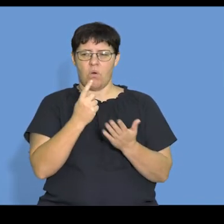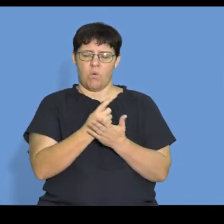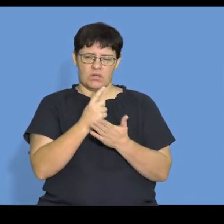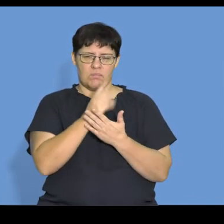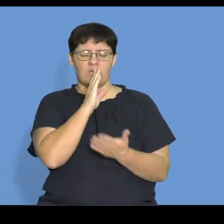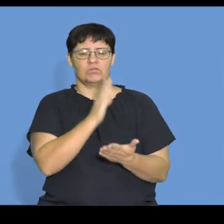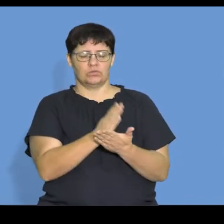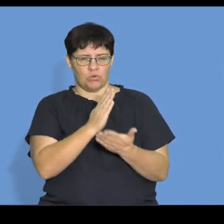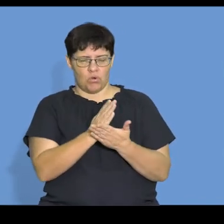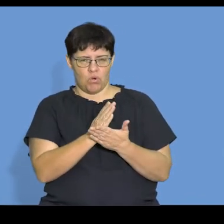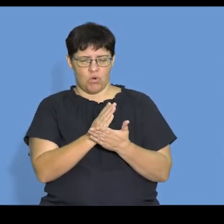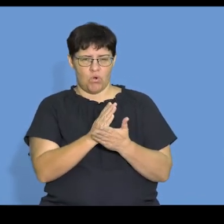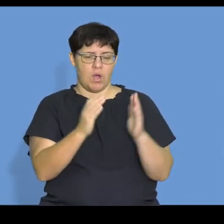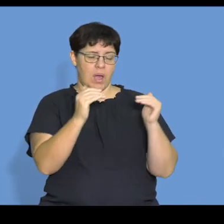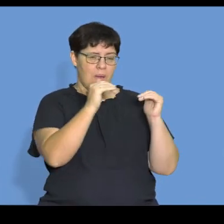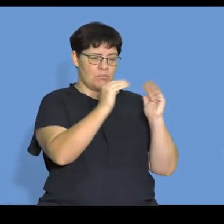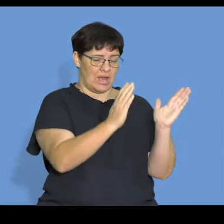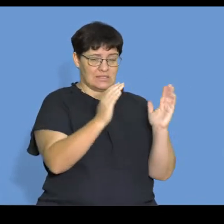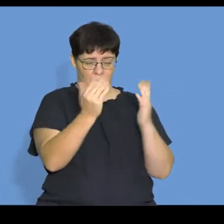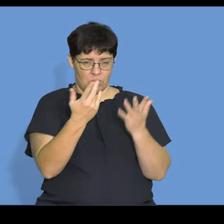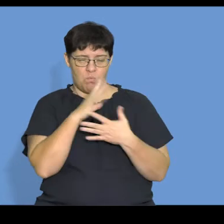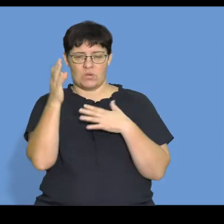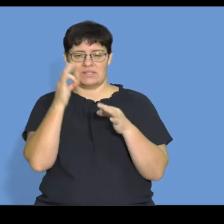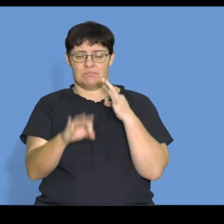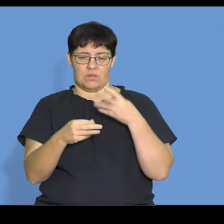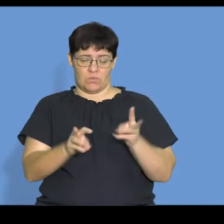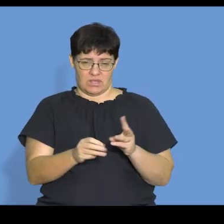sure that your brackets are in the simplest form.